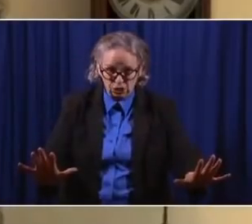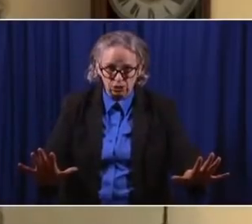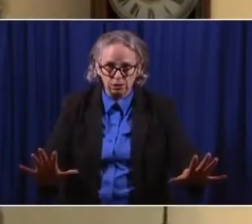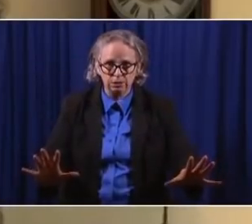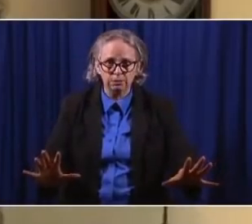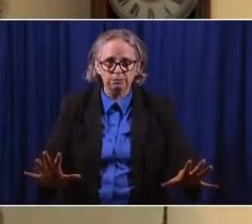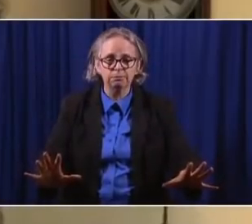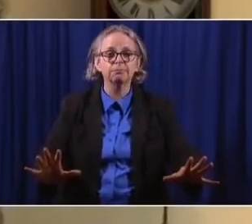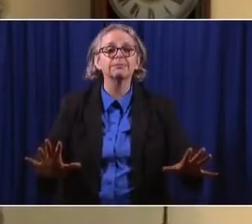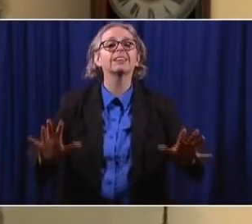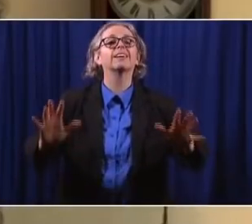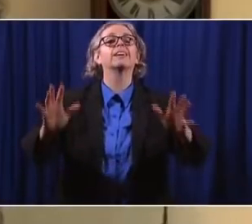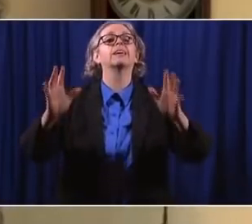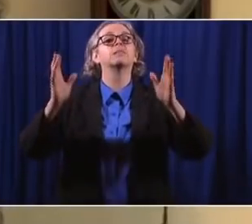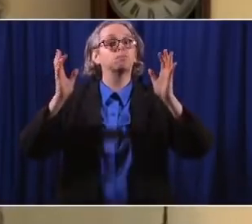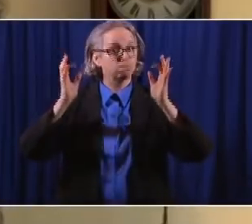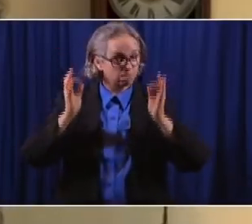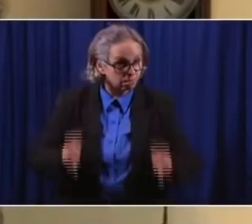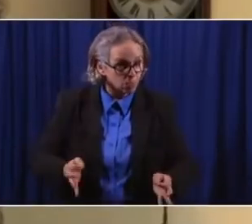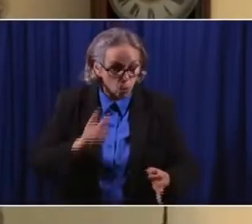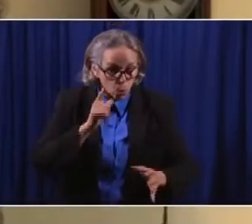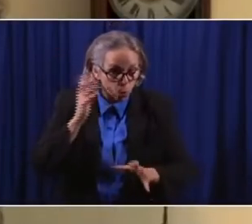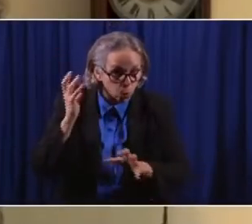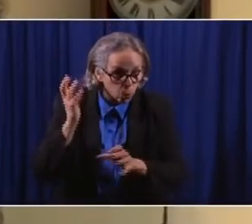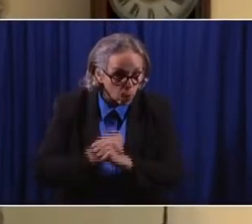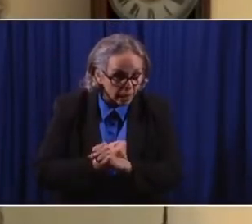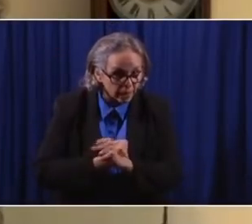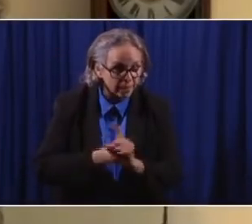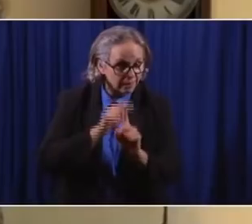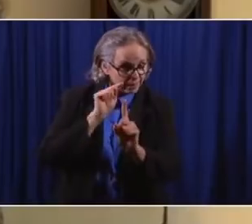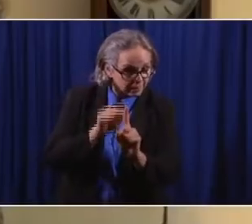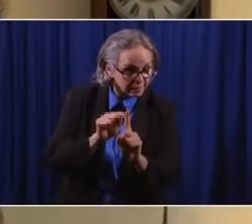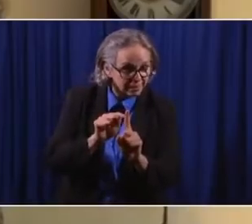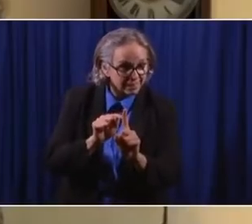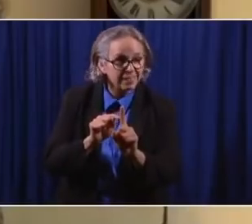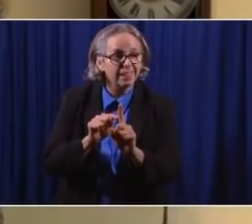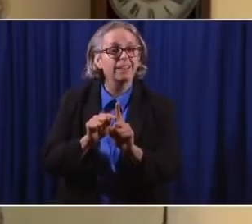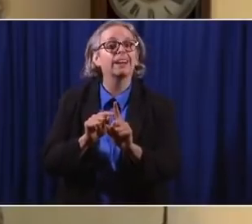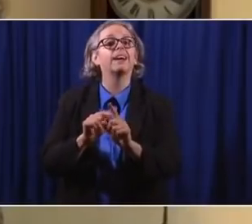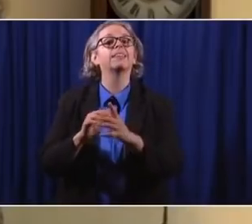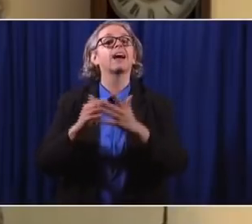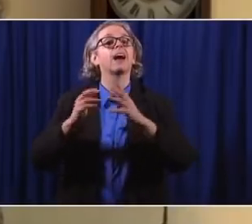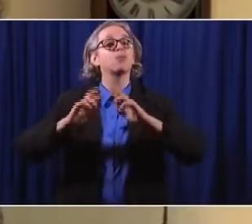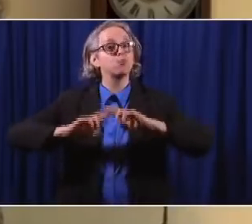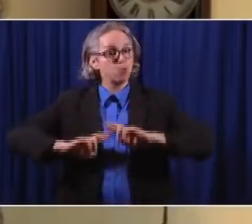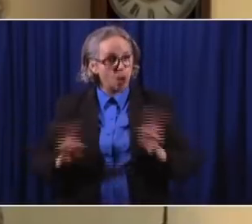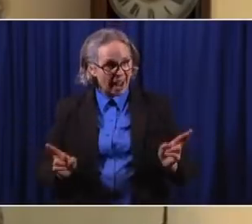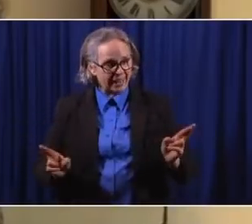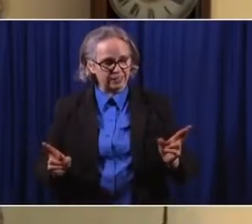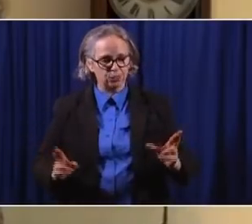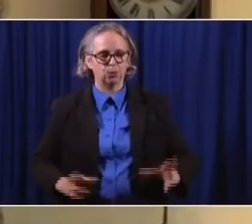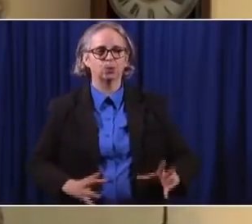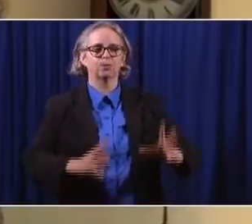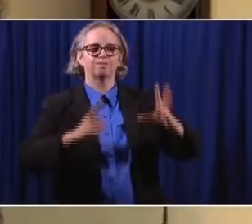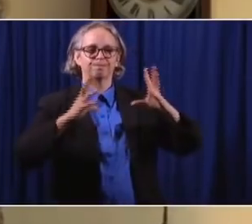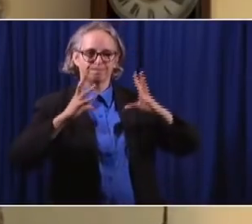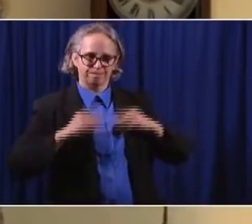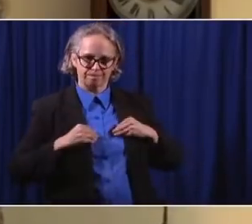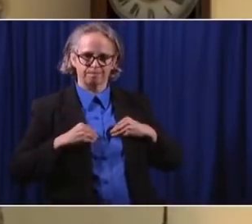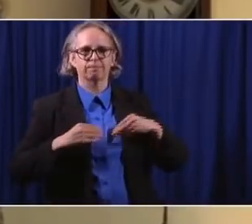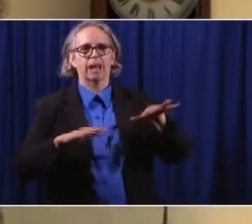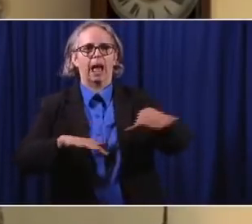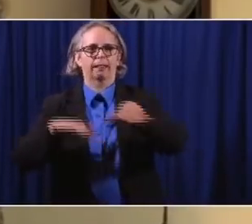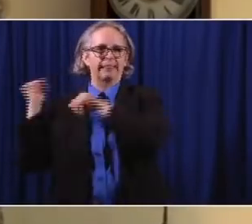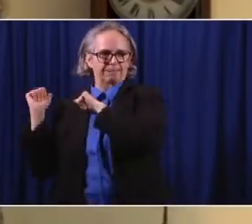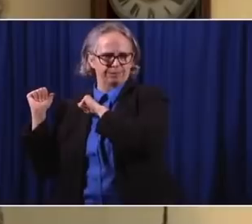determined that we have a winner, then the loser goes off stage. That's the way our system works. We've had no one